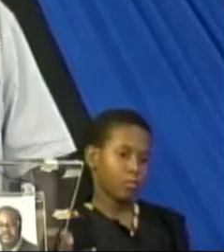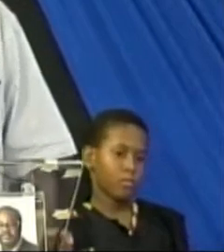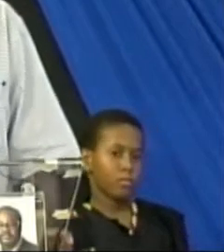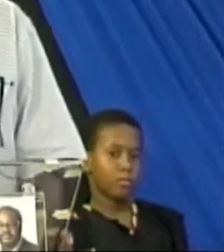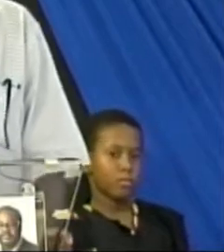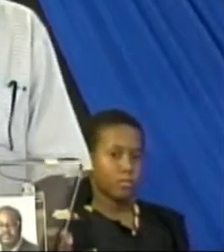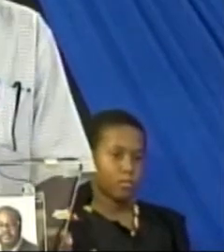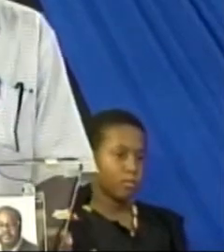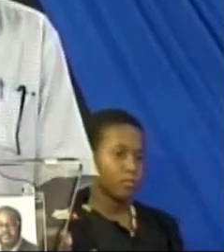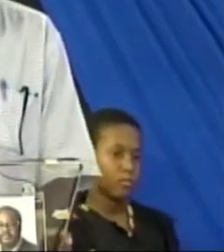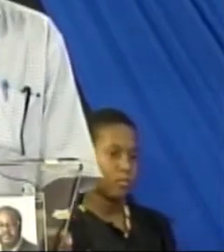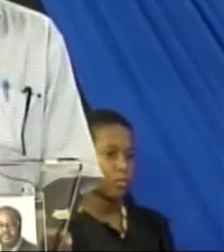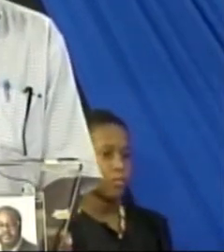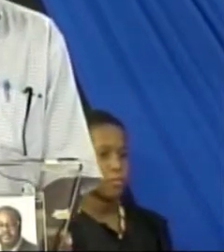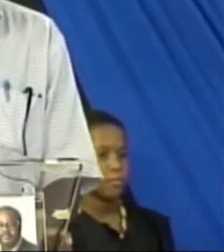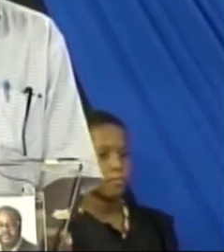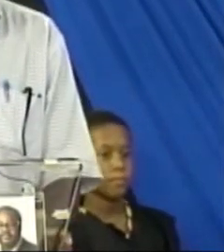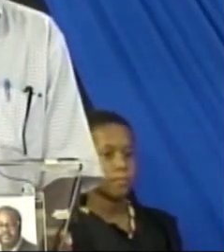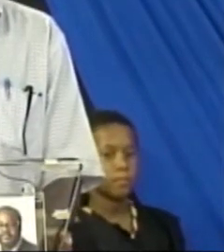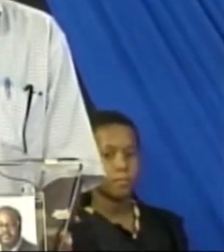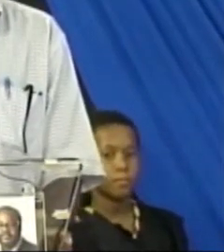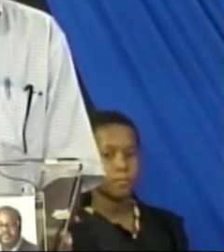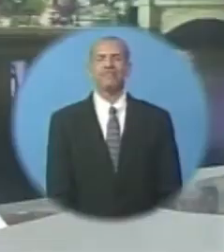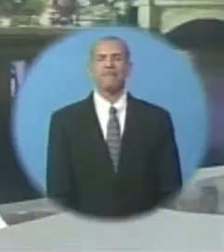Grant. Rodney Grant.